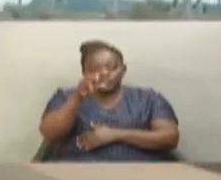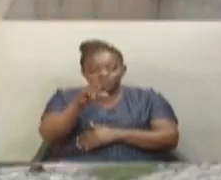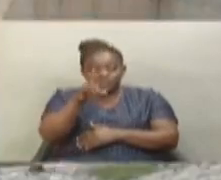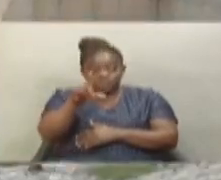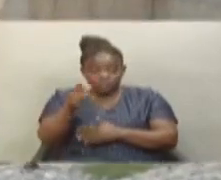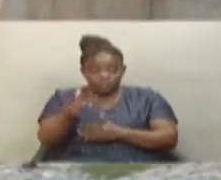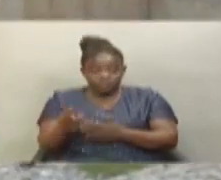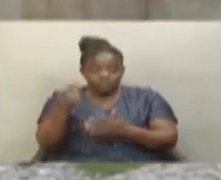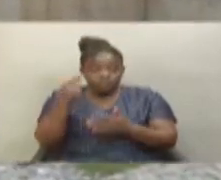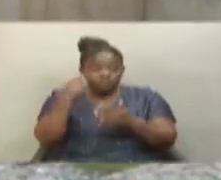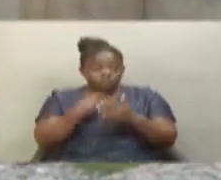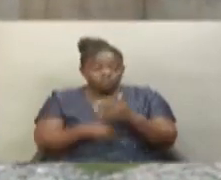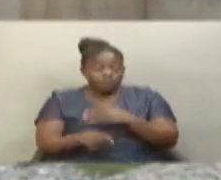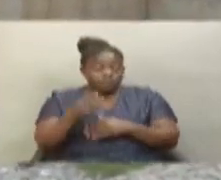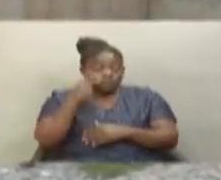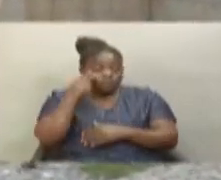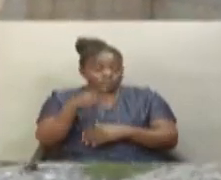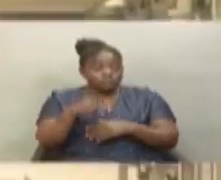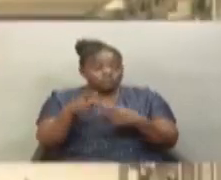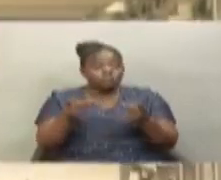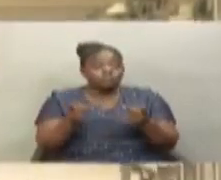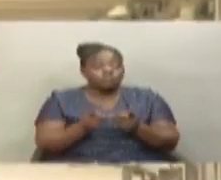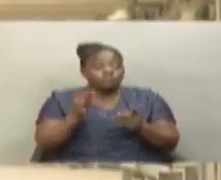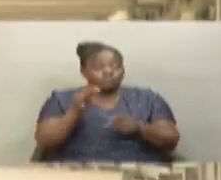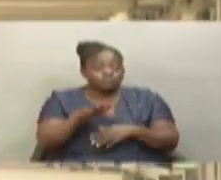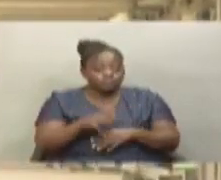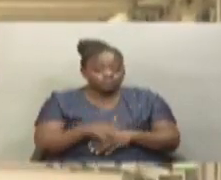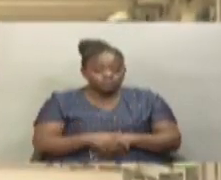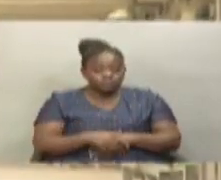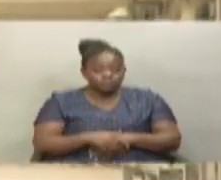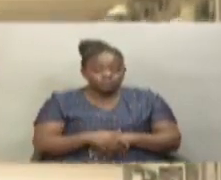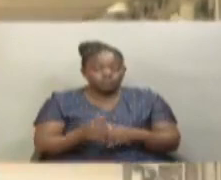amakula gw'alabye mu kifo kino. Kwebaza